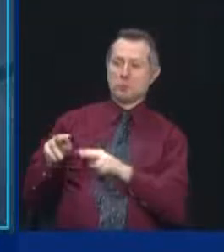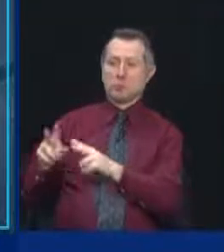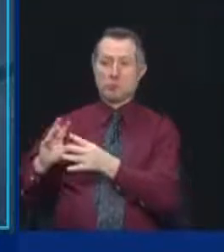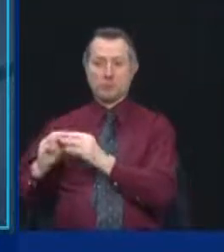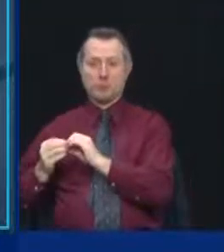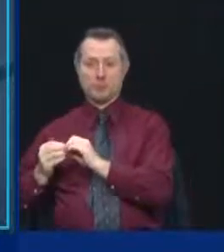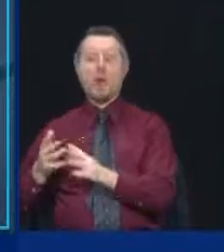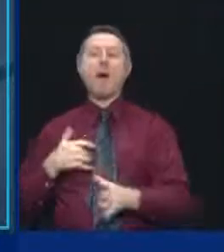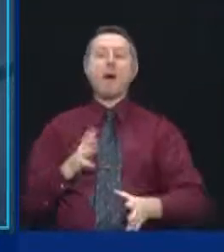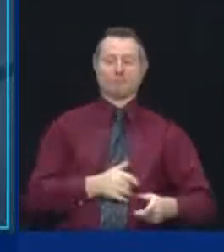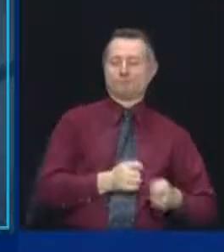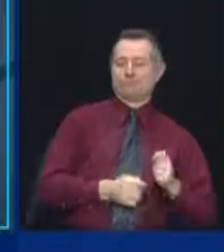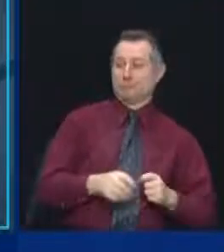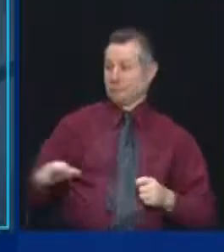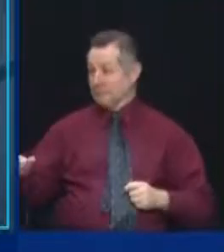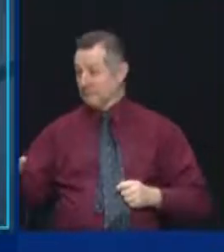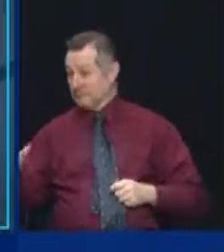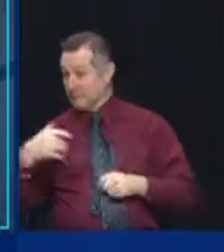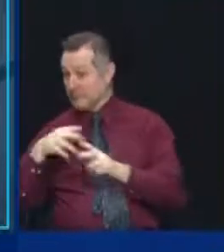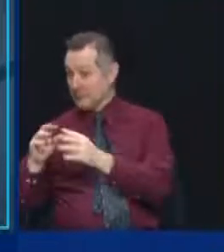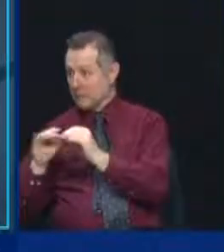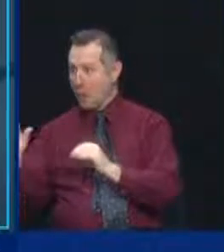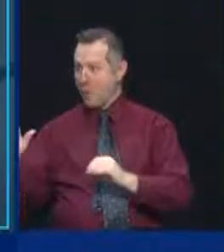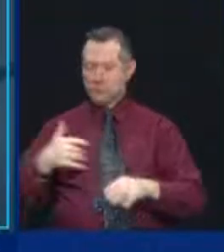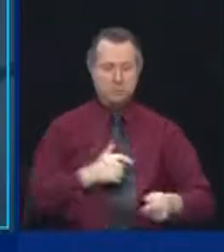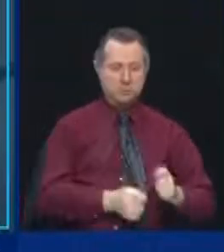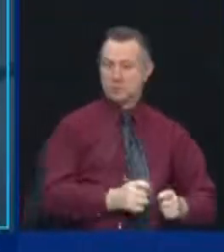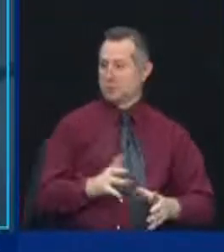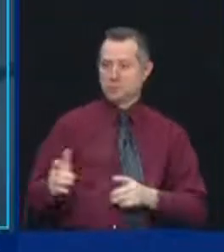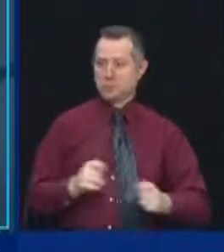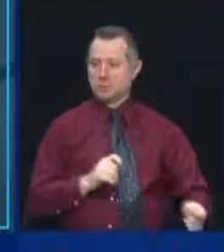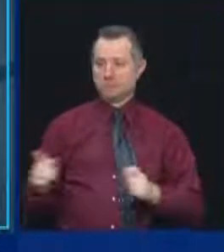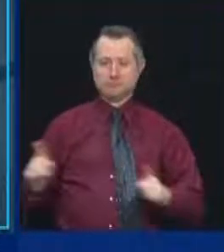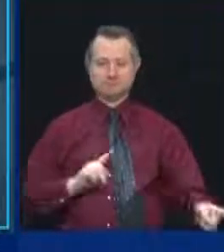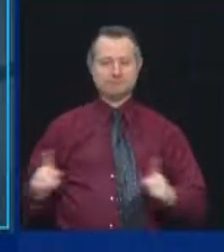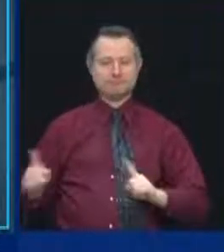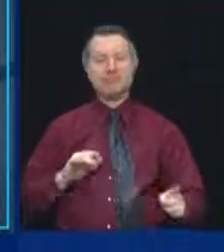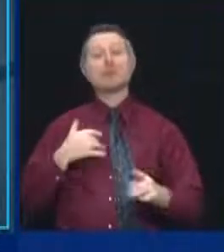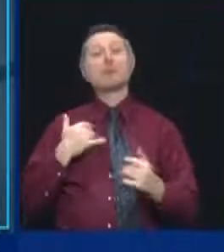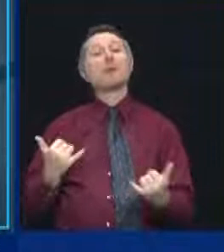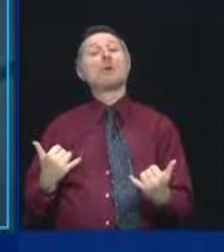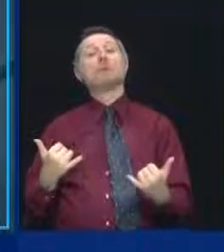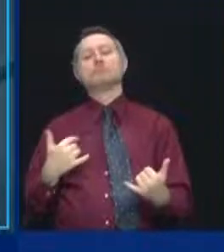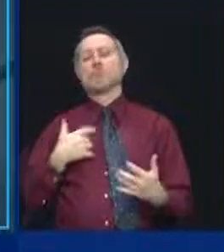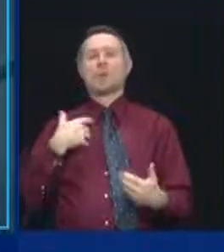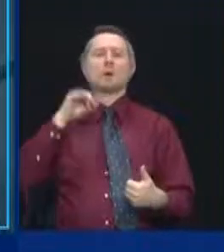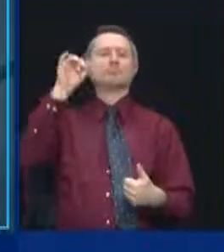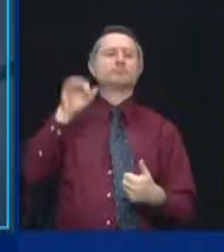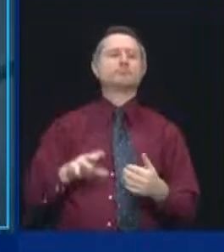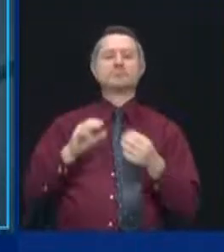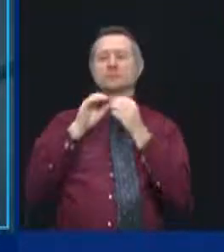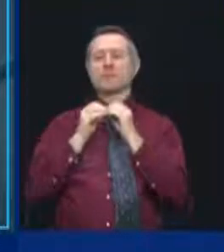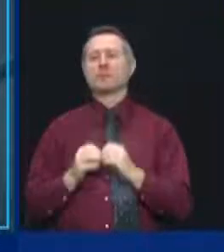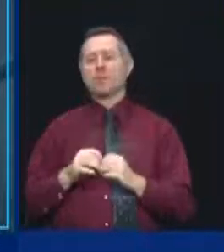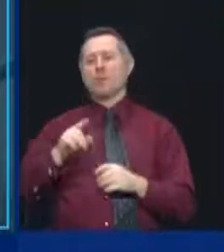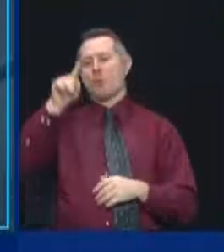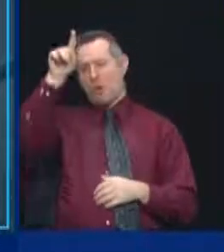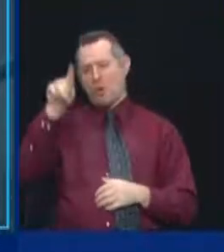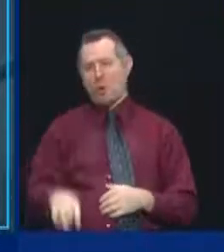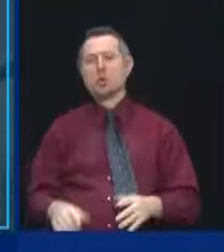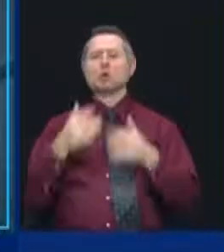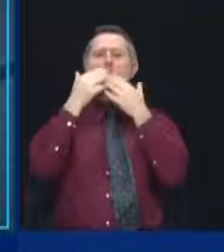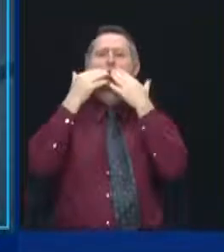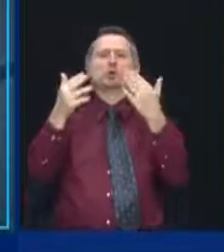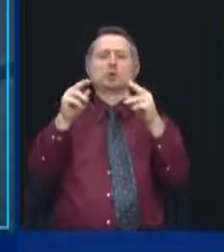current circumstances. Today we have all really good news for New York.